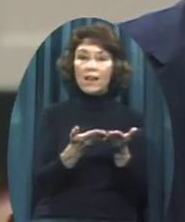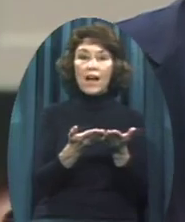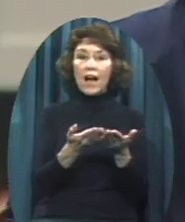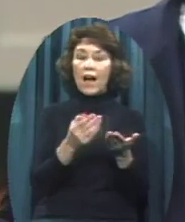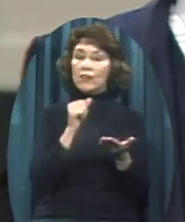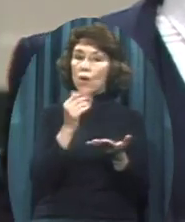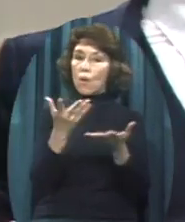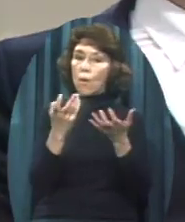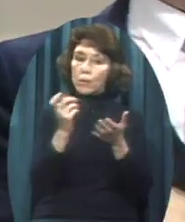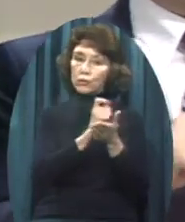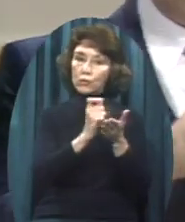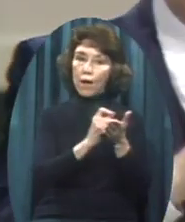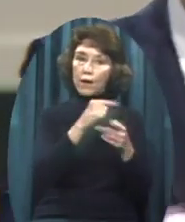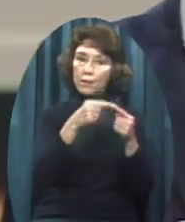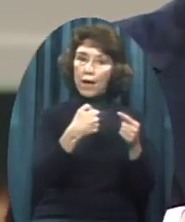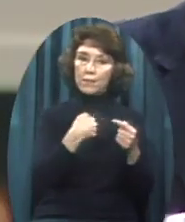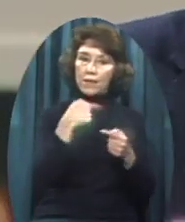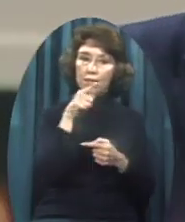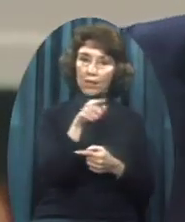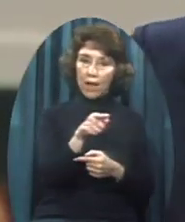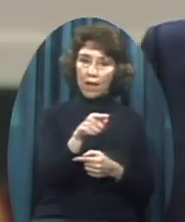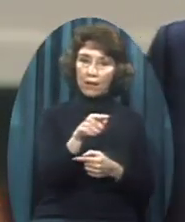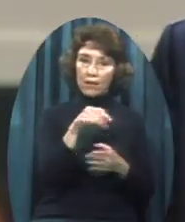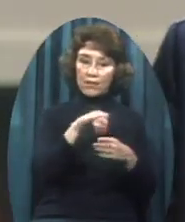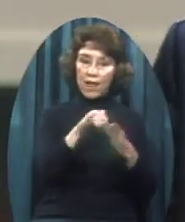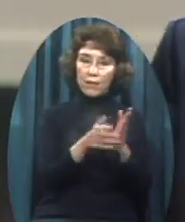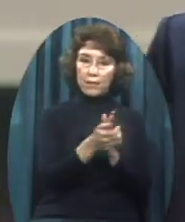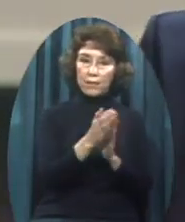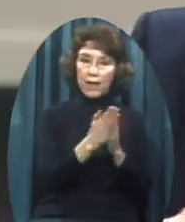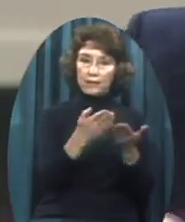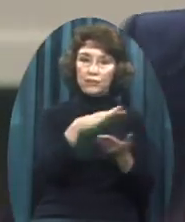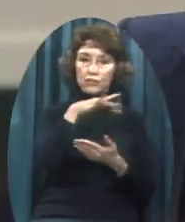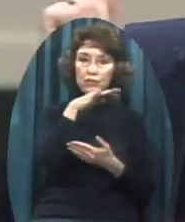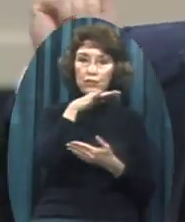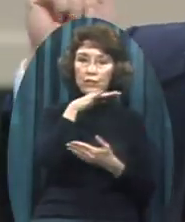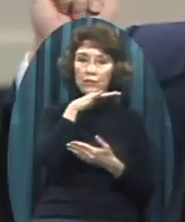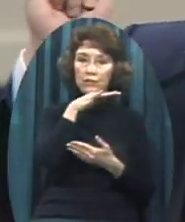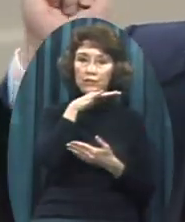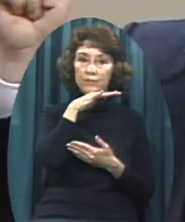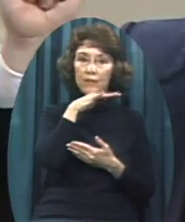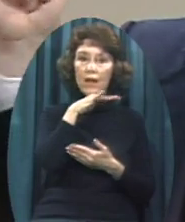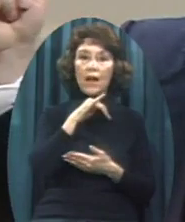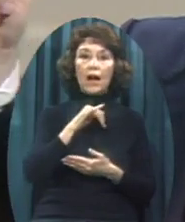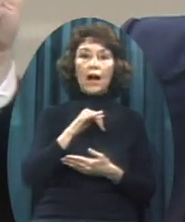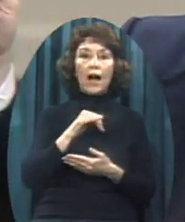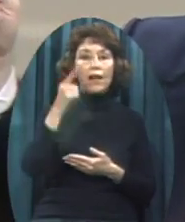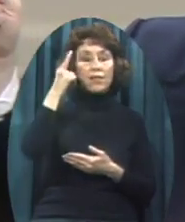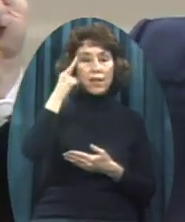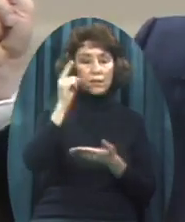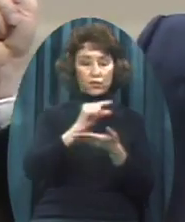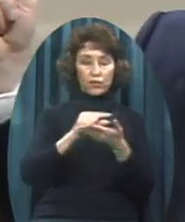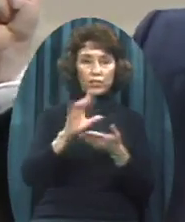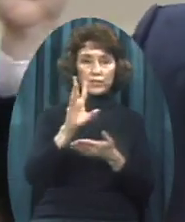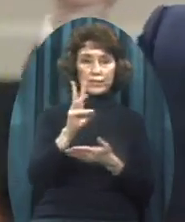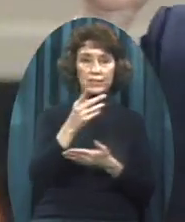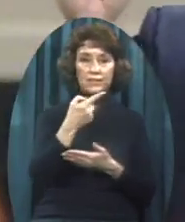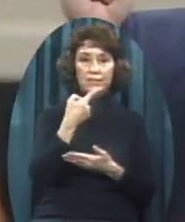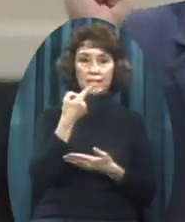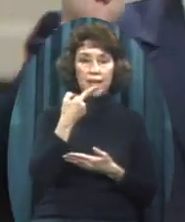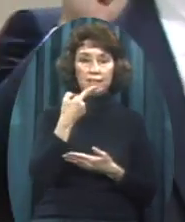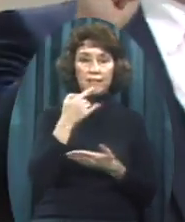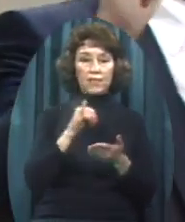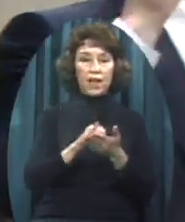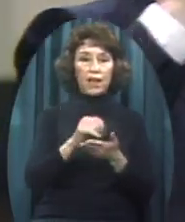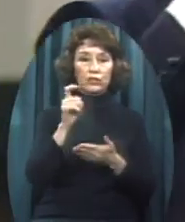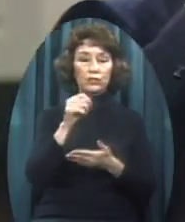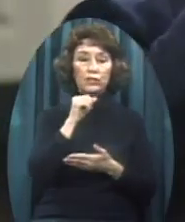right. But I believe verse 6 applies here. Cast not your pearl before swine. I